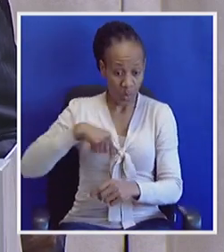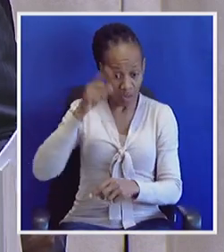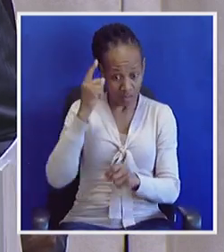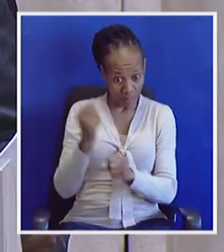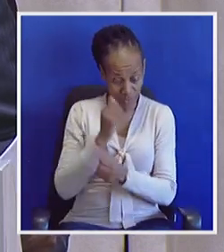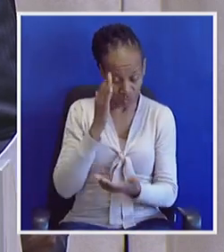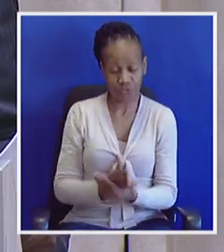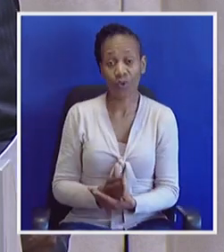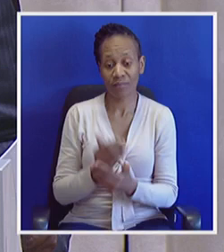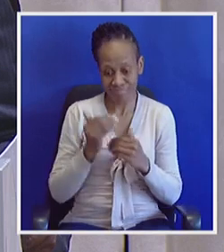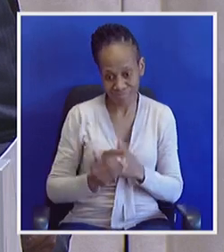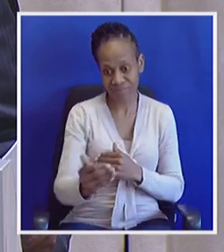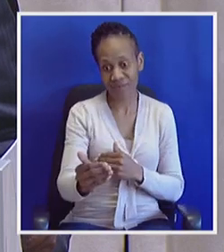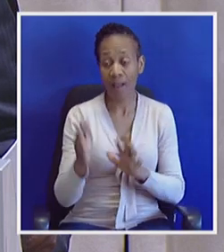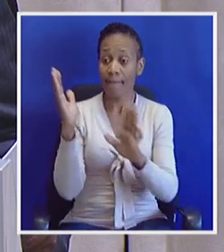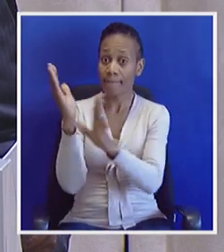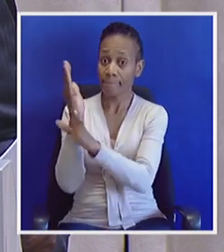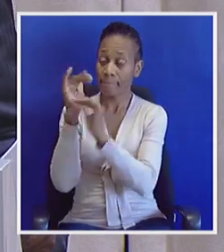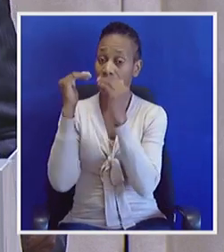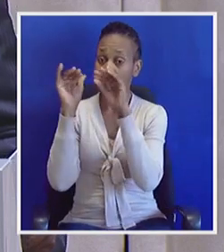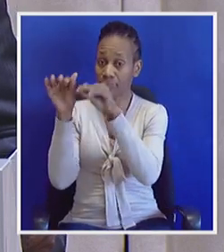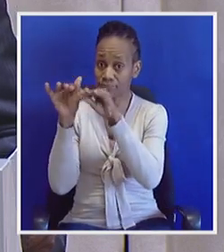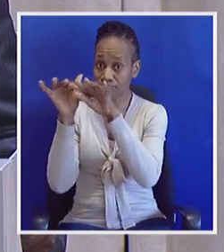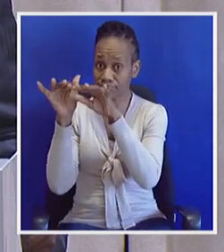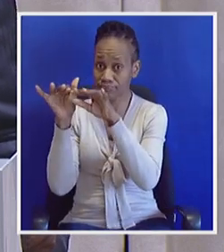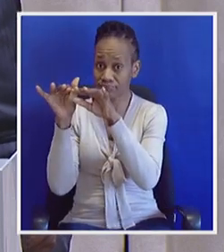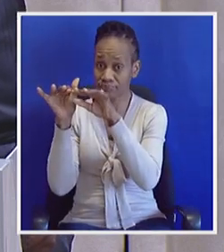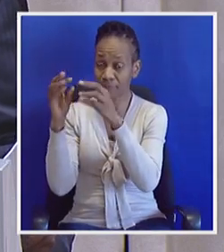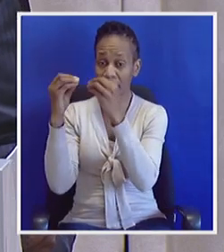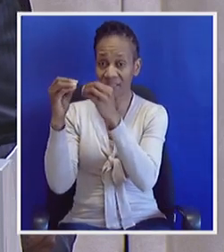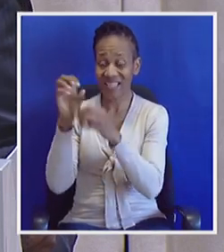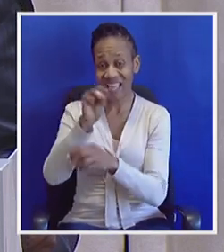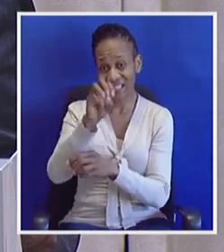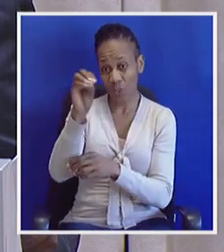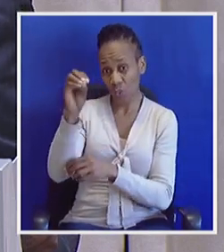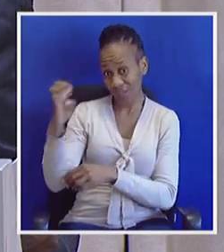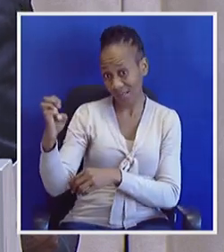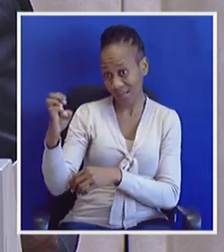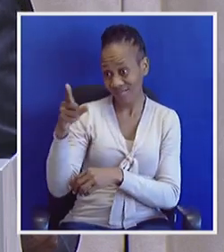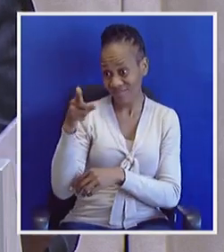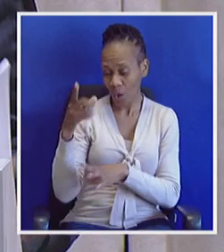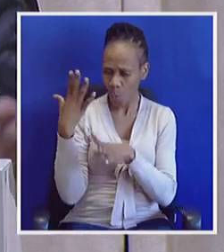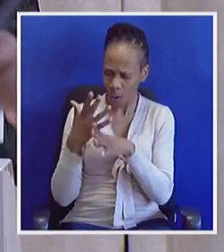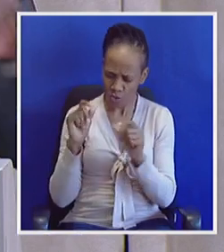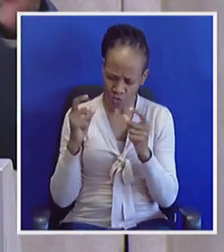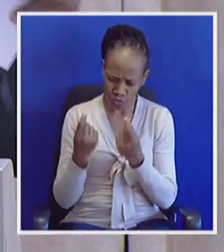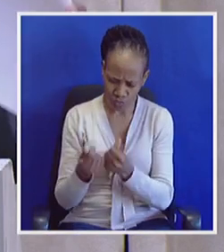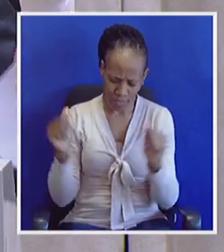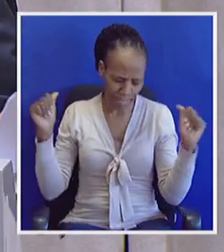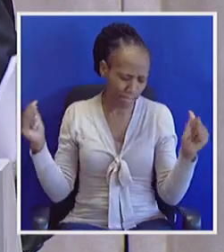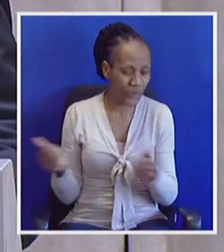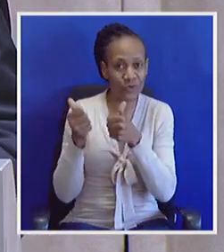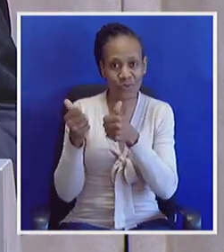that the public sector, as in our state-owned enterprises, functions so well as